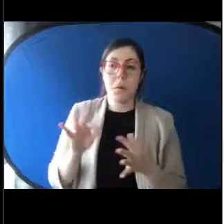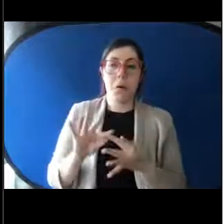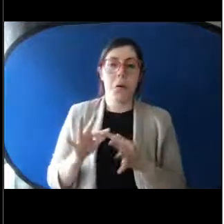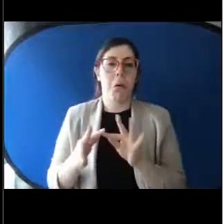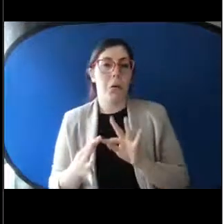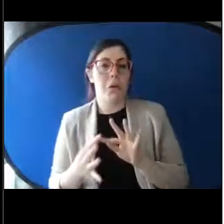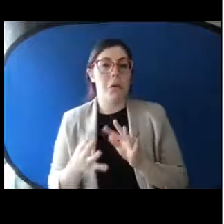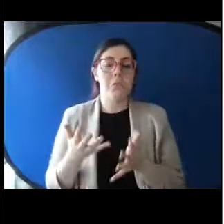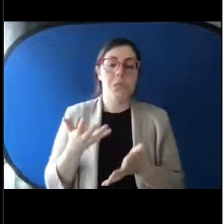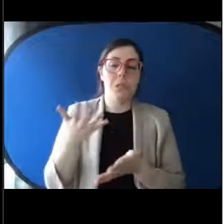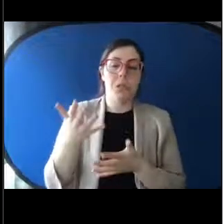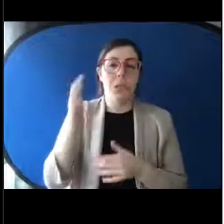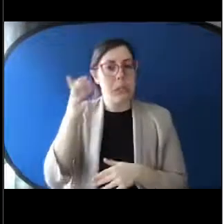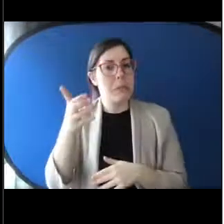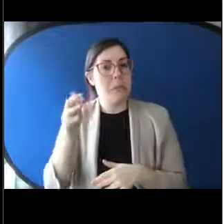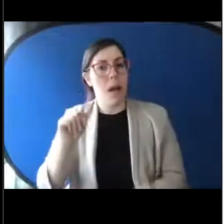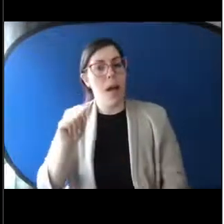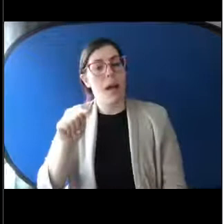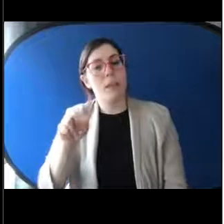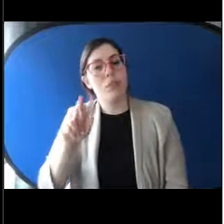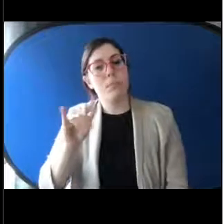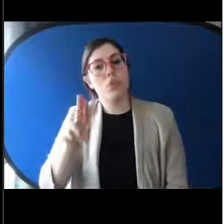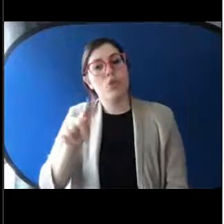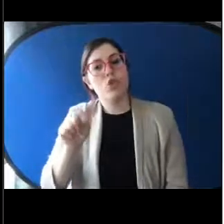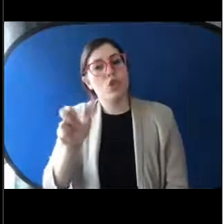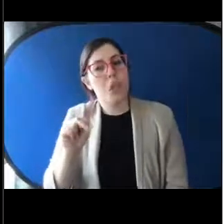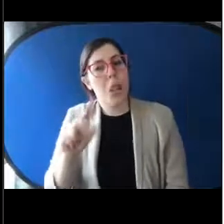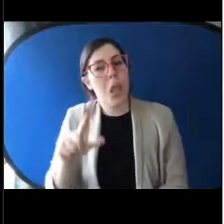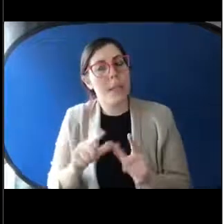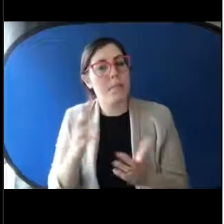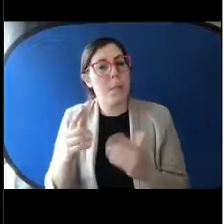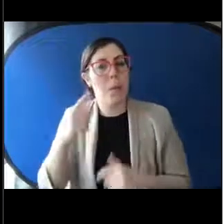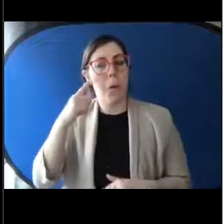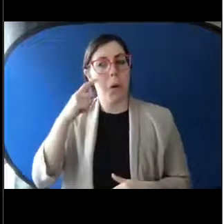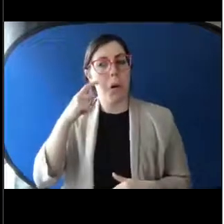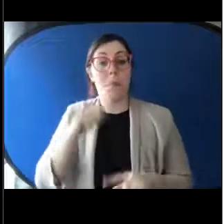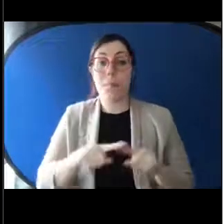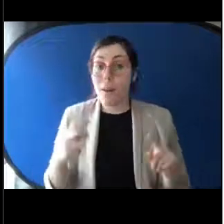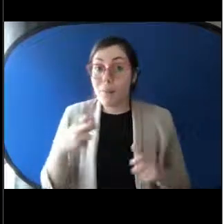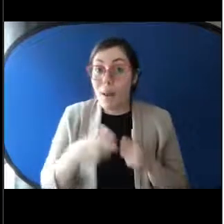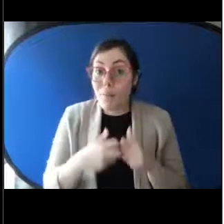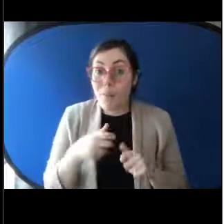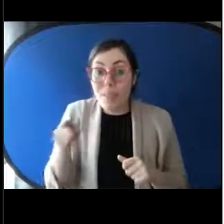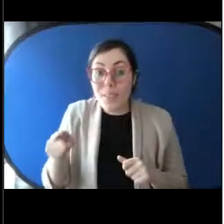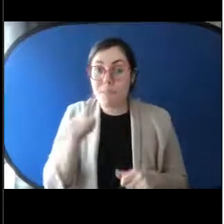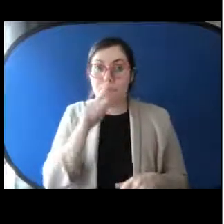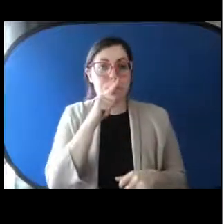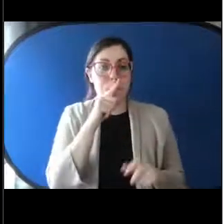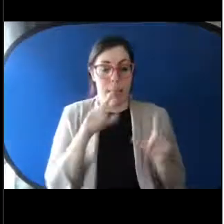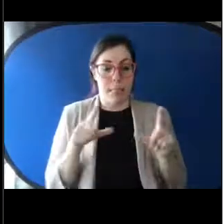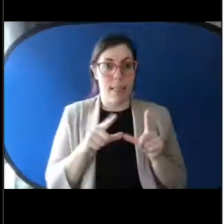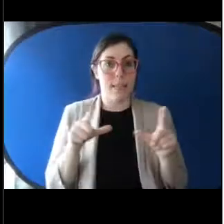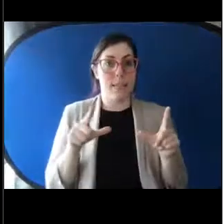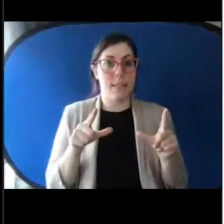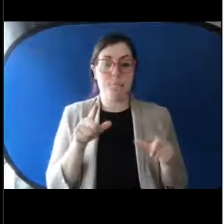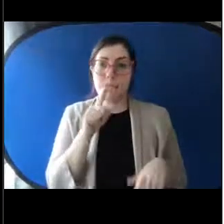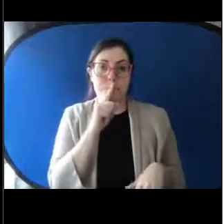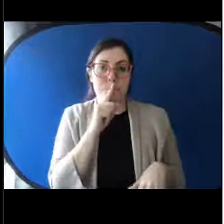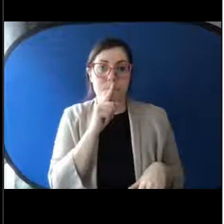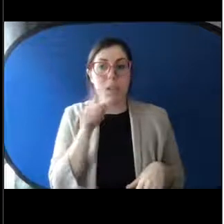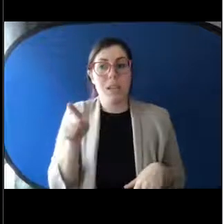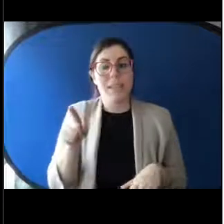a by attribution license. But the problem is that it doesn't say it's a license. It's open